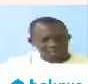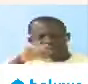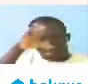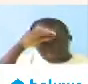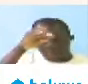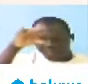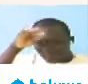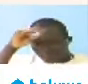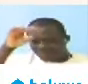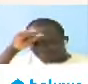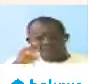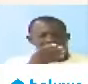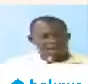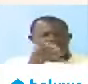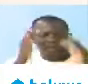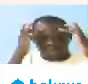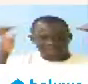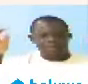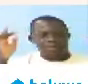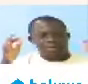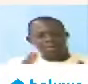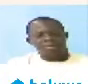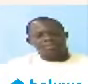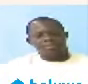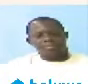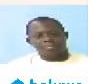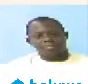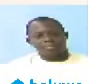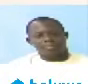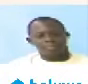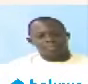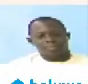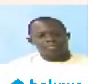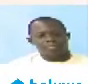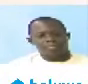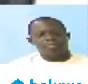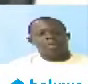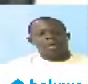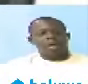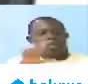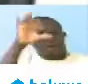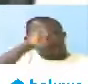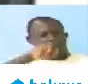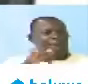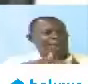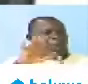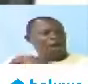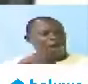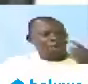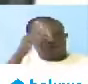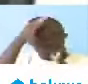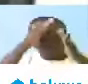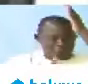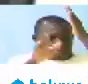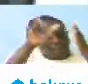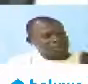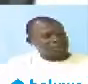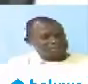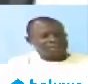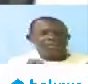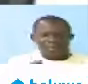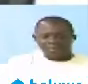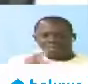the experience, so covering soldier ya karola kara intelligent na karola from the level of a soldier